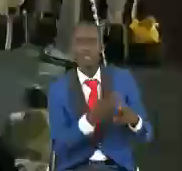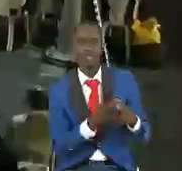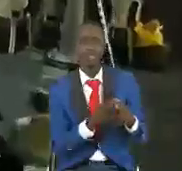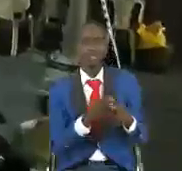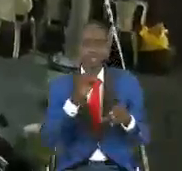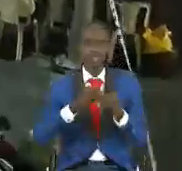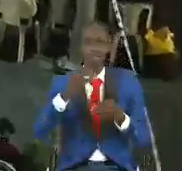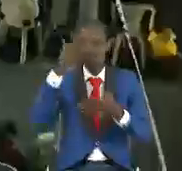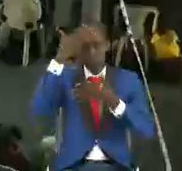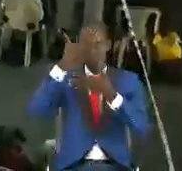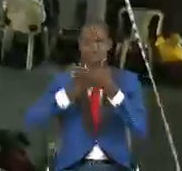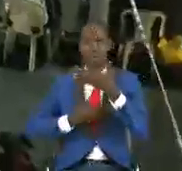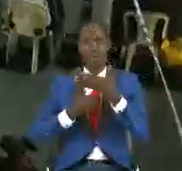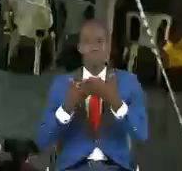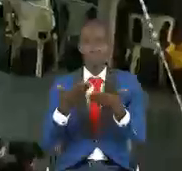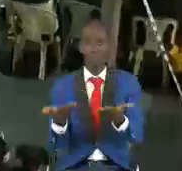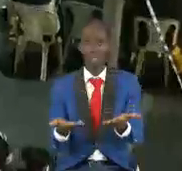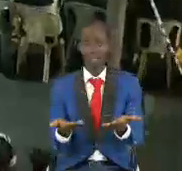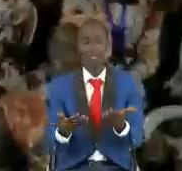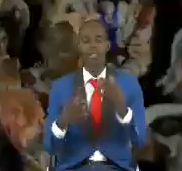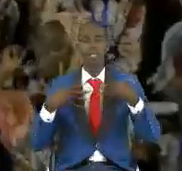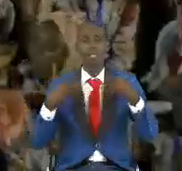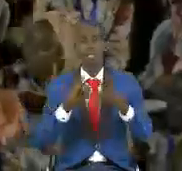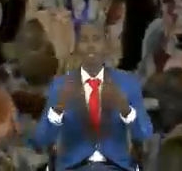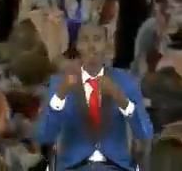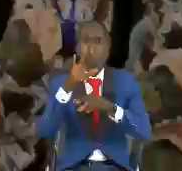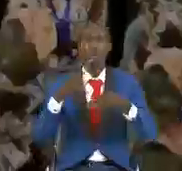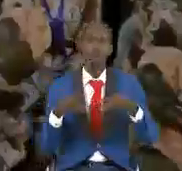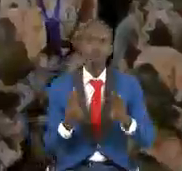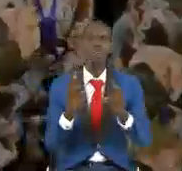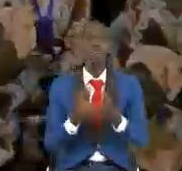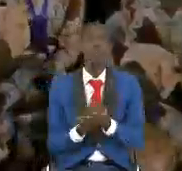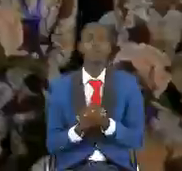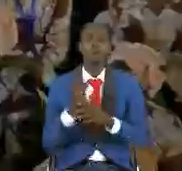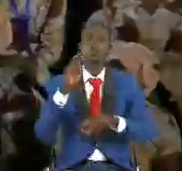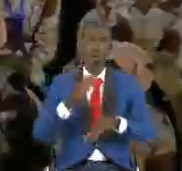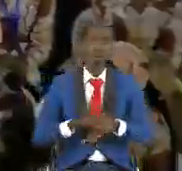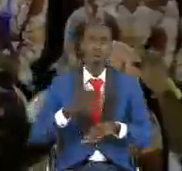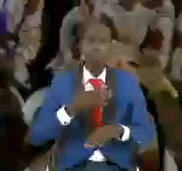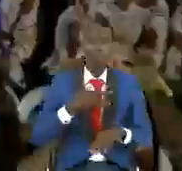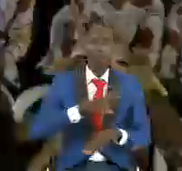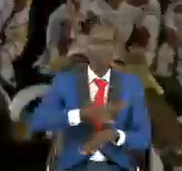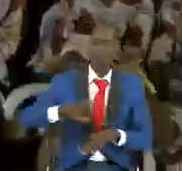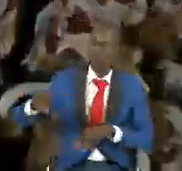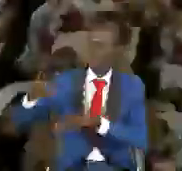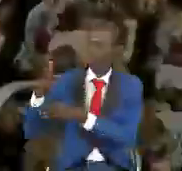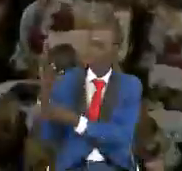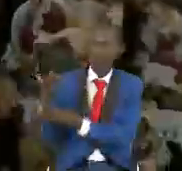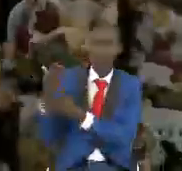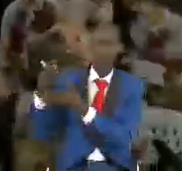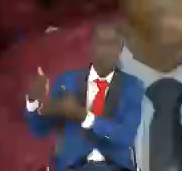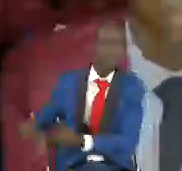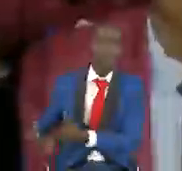me there, healing coming your way. On my right hand side there,